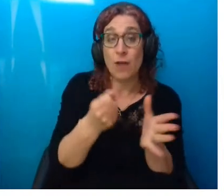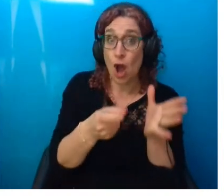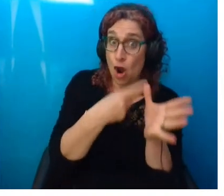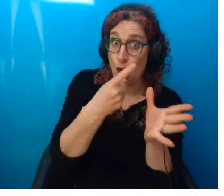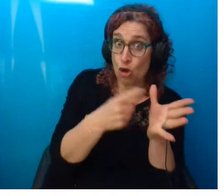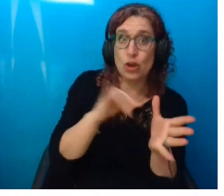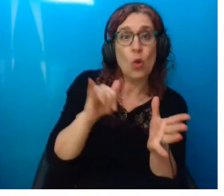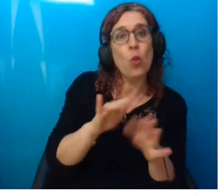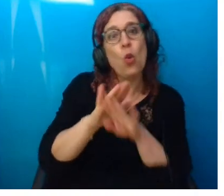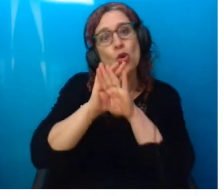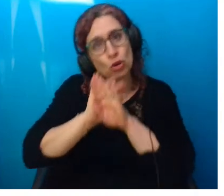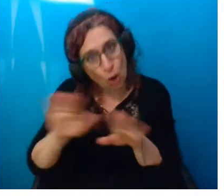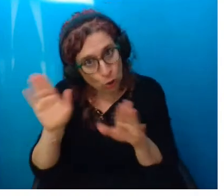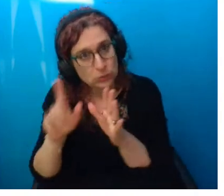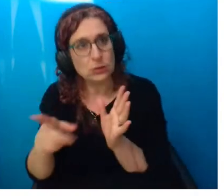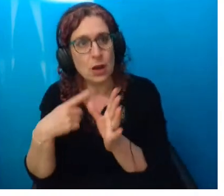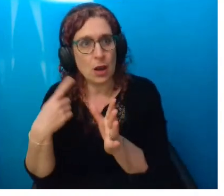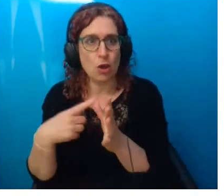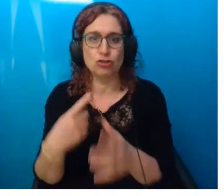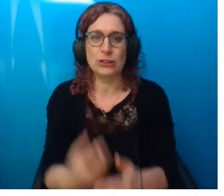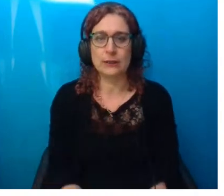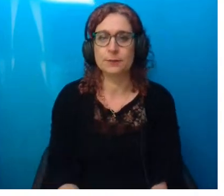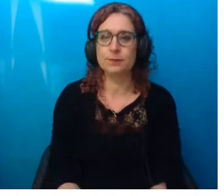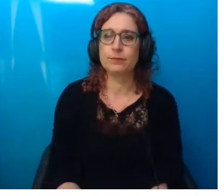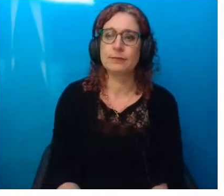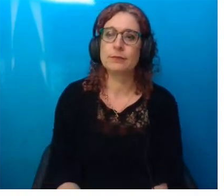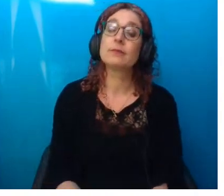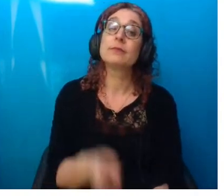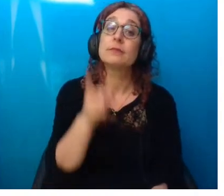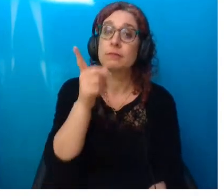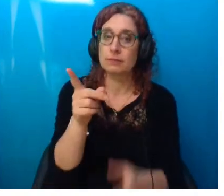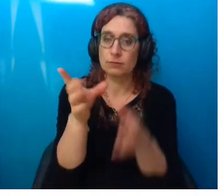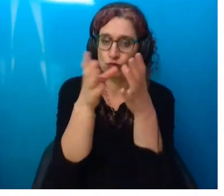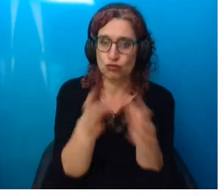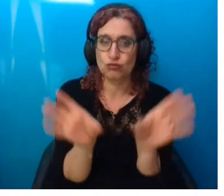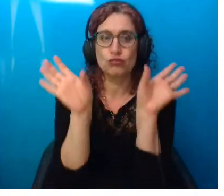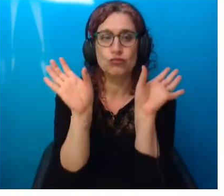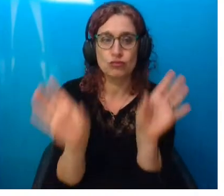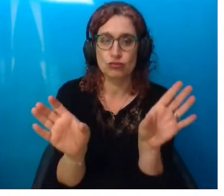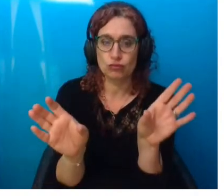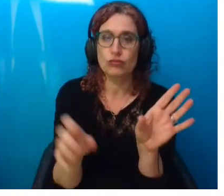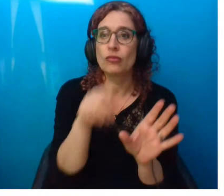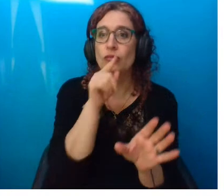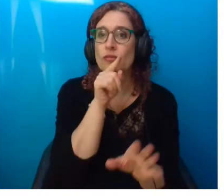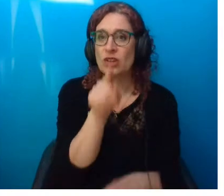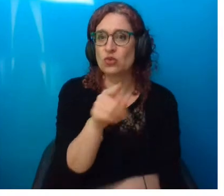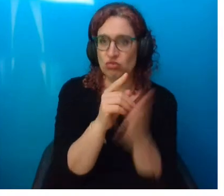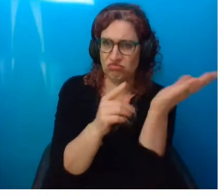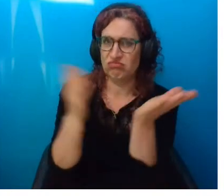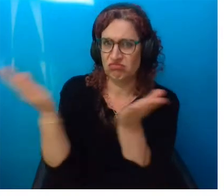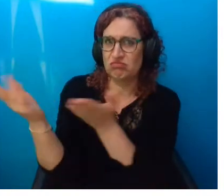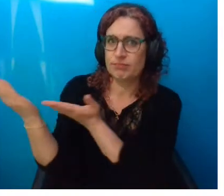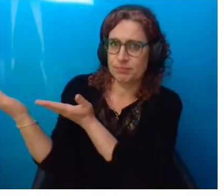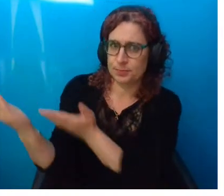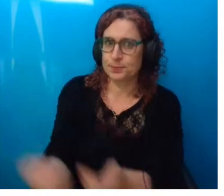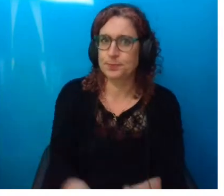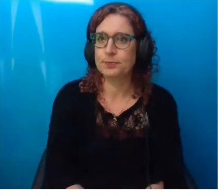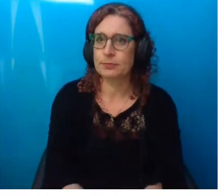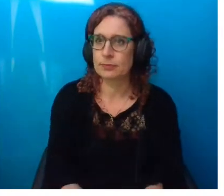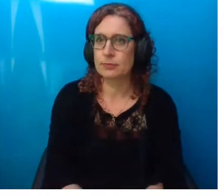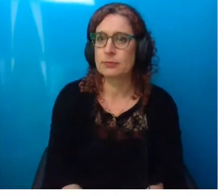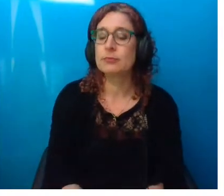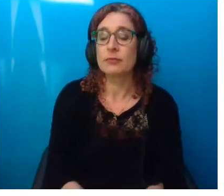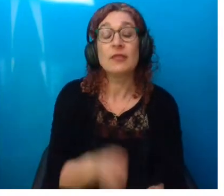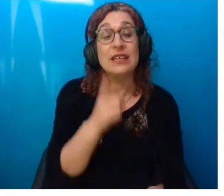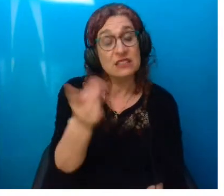allergic rhinitis is itself subdivided into seasonal allergic rhinitis and perennial allergic rhinitis. And some poor unfortunate people